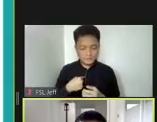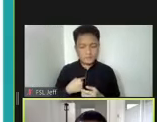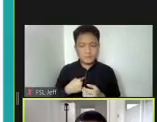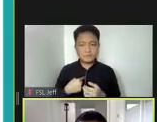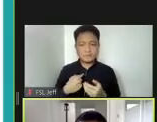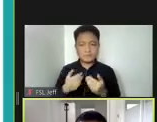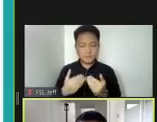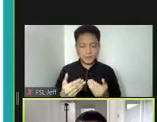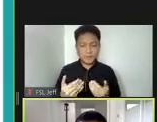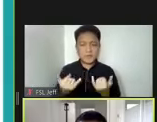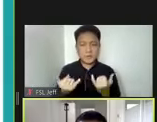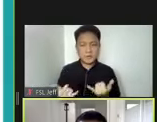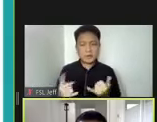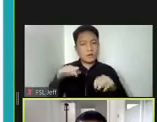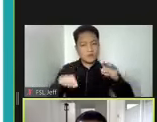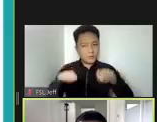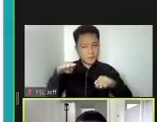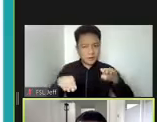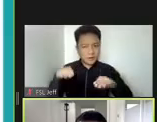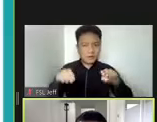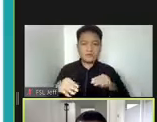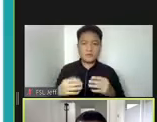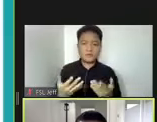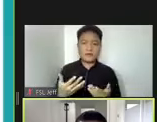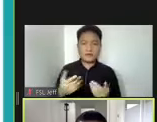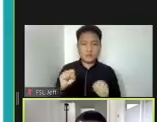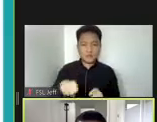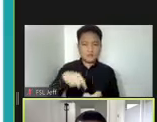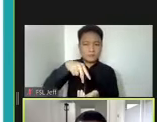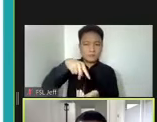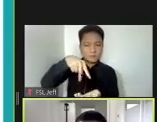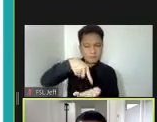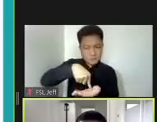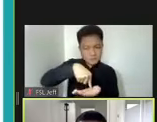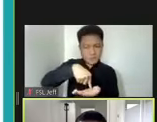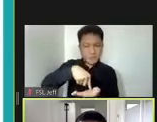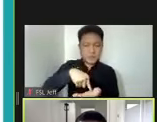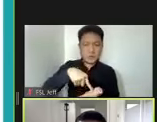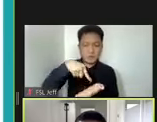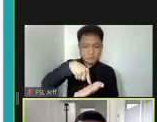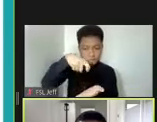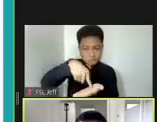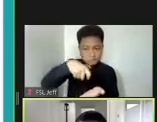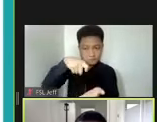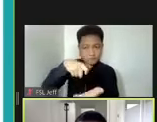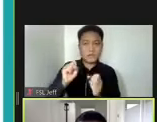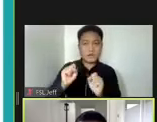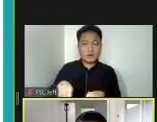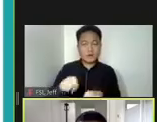leg, most of the time, they can walk with the artificial leg. Next slide, please.